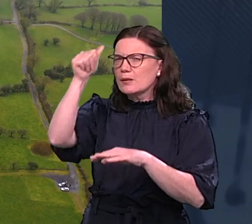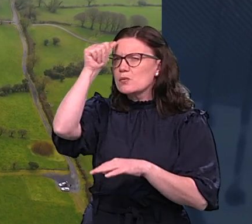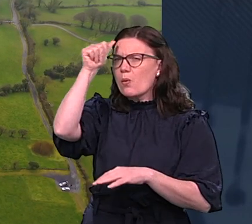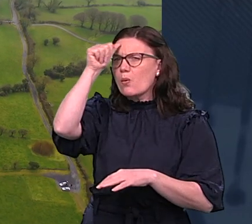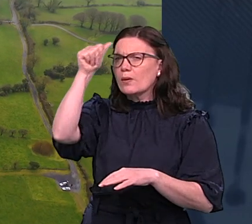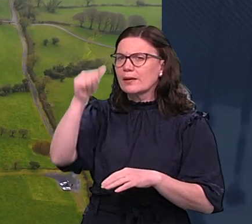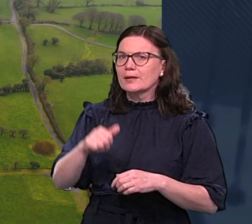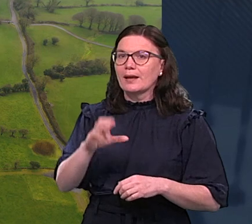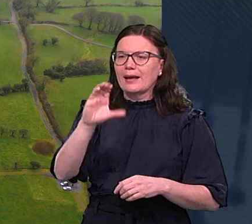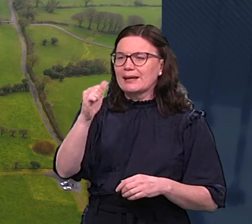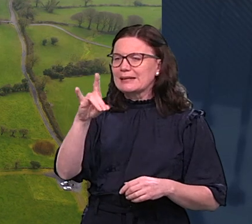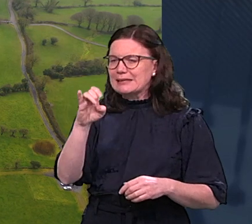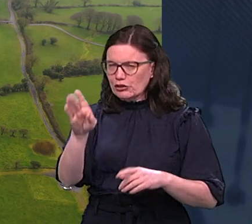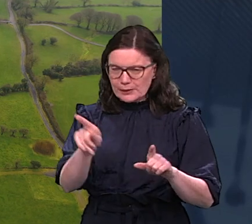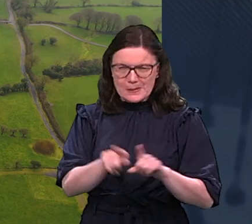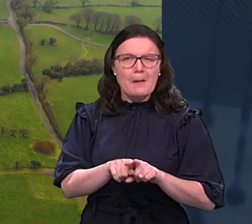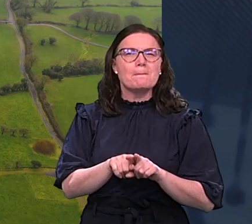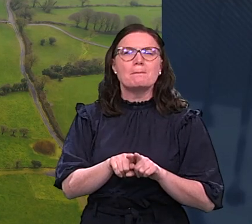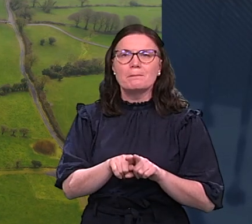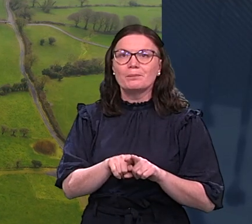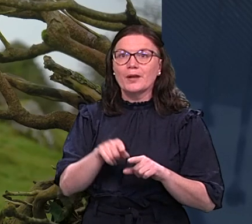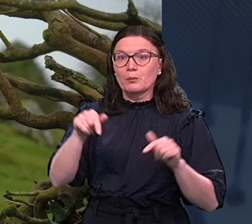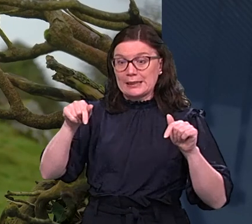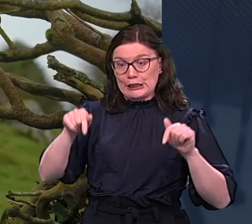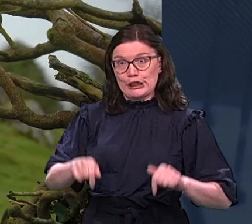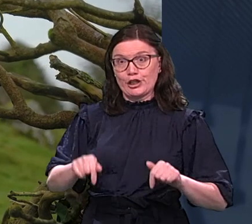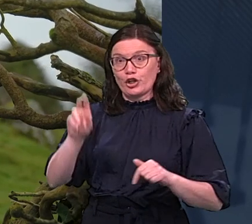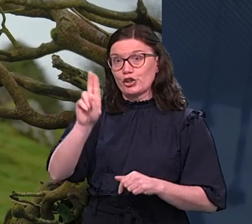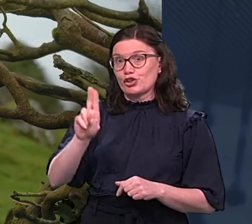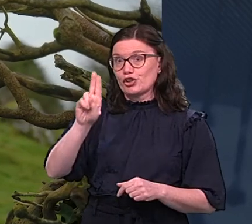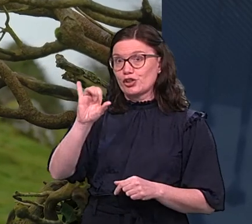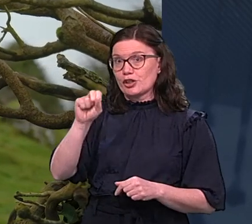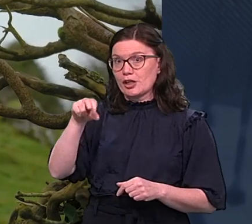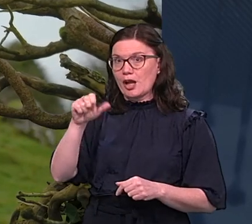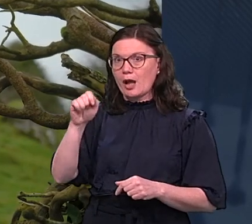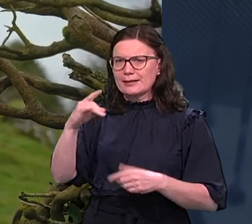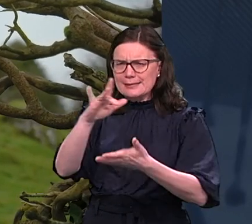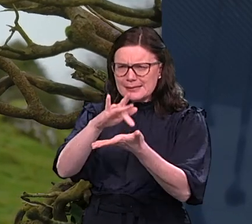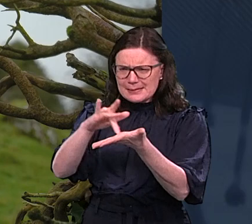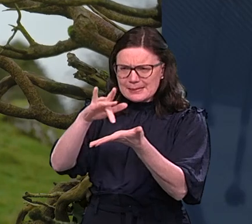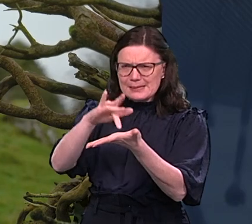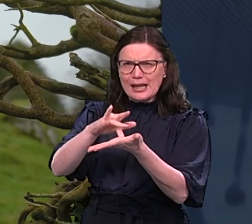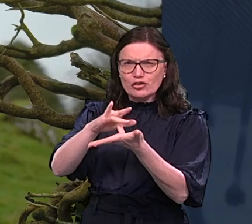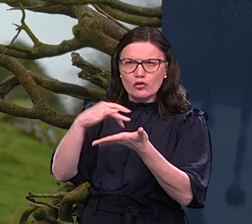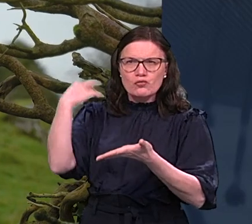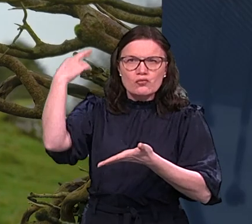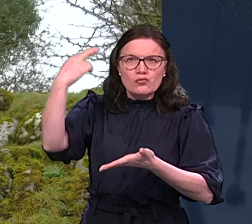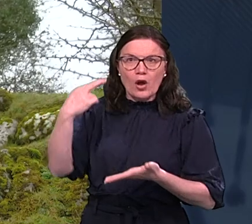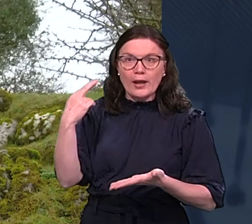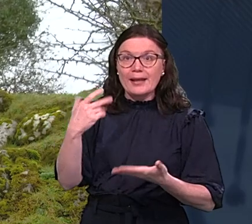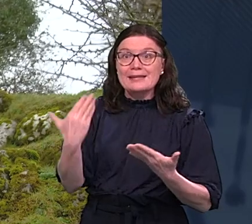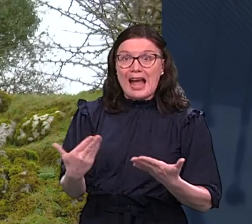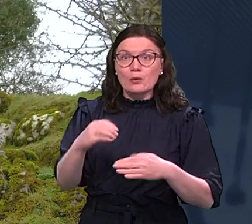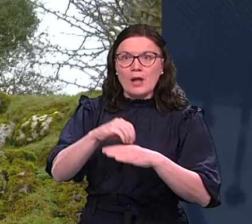Ireland. Cashel likewise as well. But Uisneach is the central royal site, right in the centre of the country. And it's now on tentative